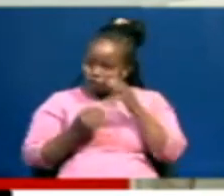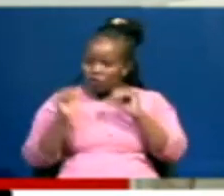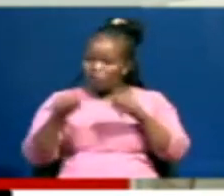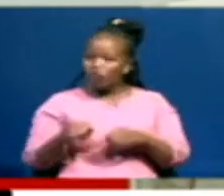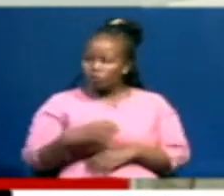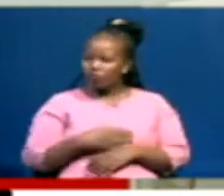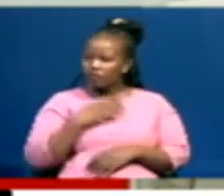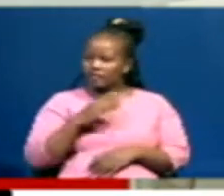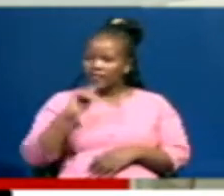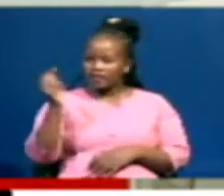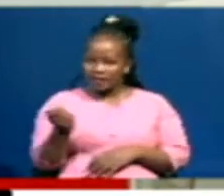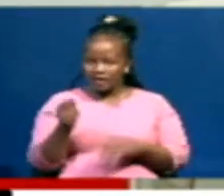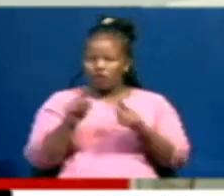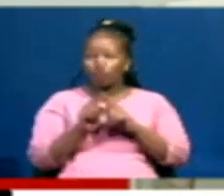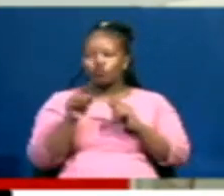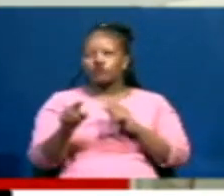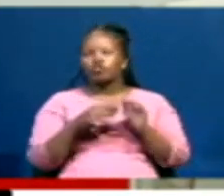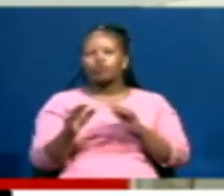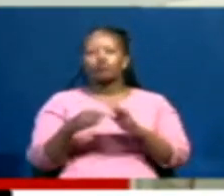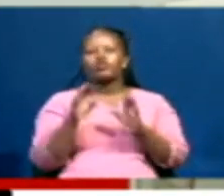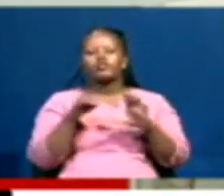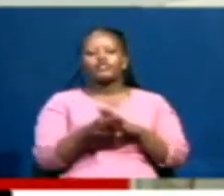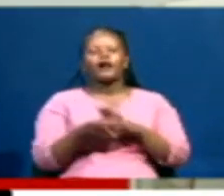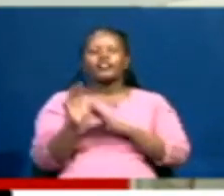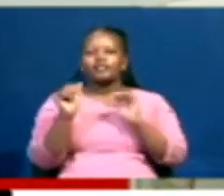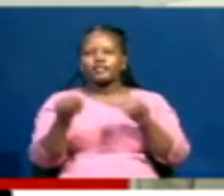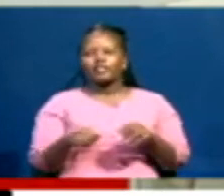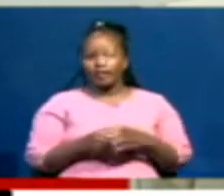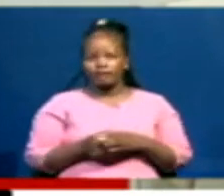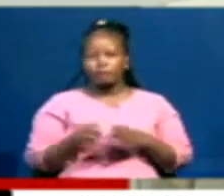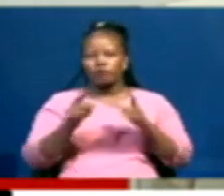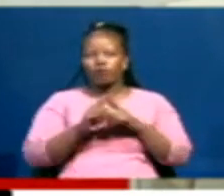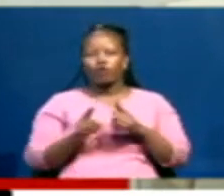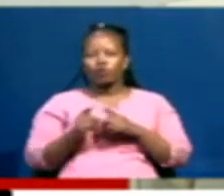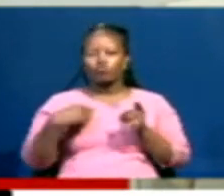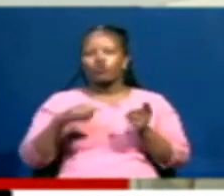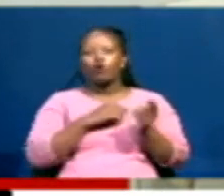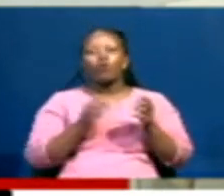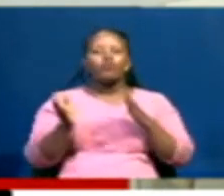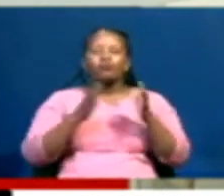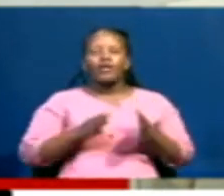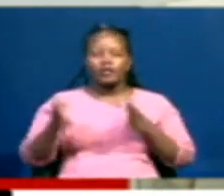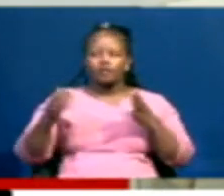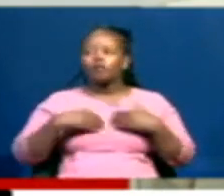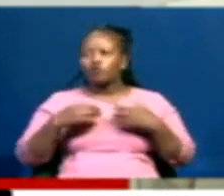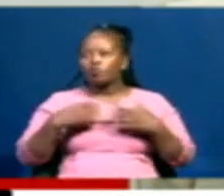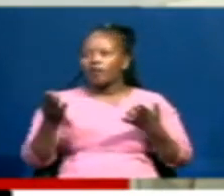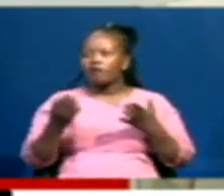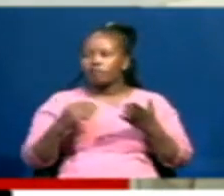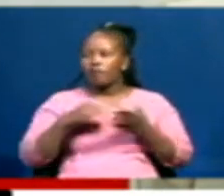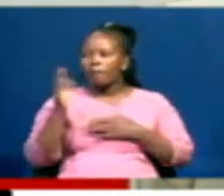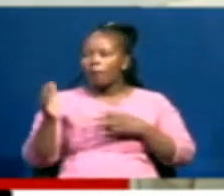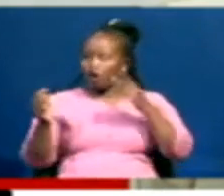and this is opportunities you'll be able to access. And we are looking at growing what we call the knowledge economy. And I think knowledge economy is